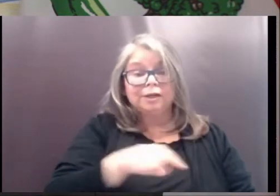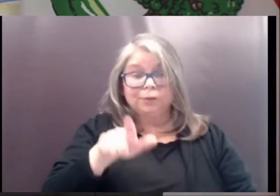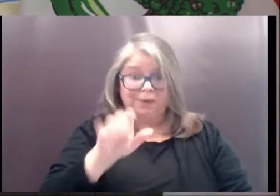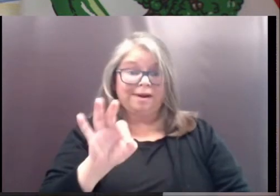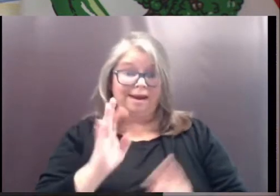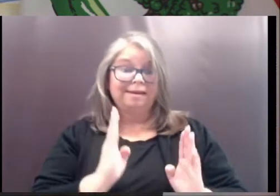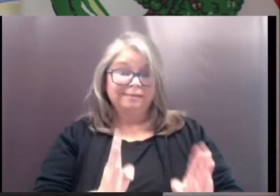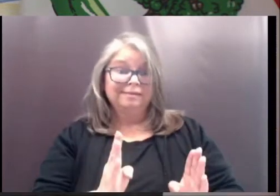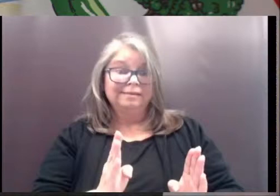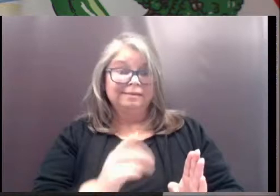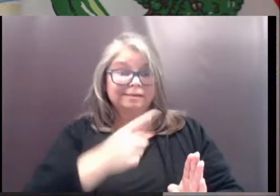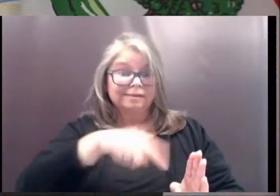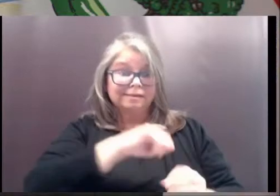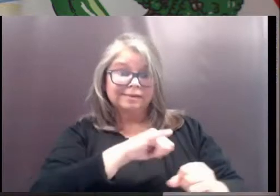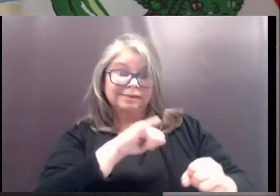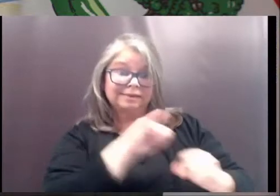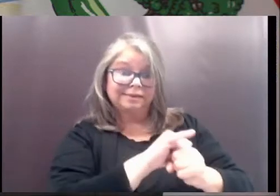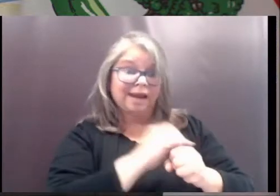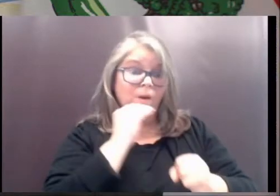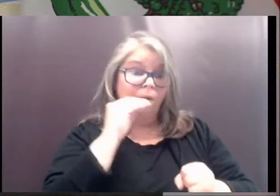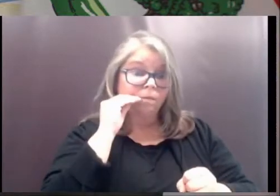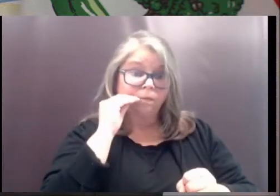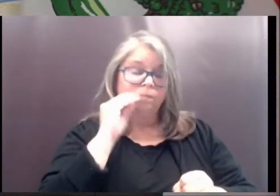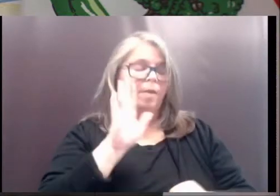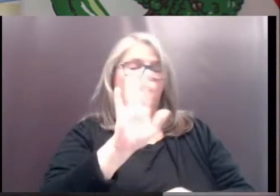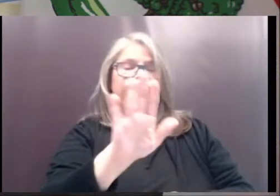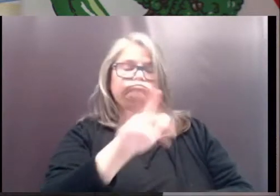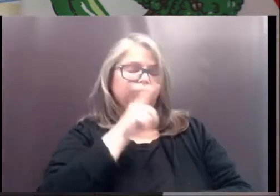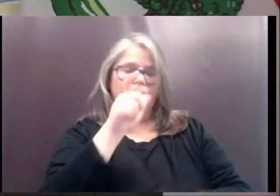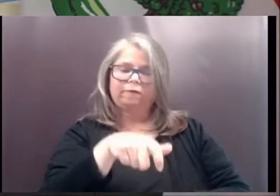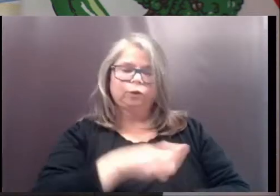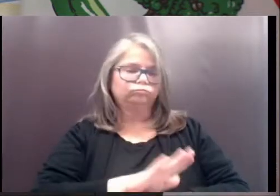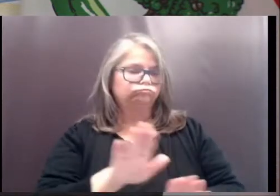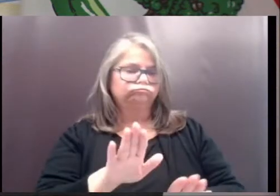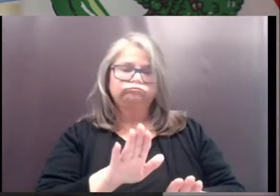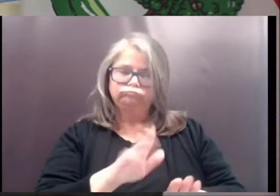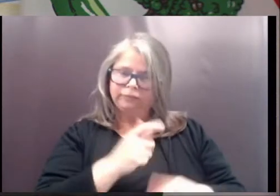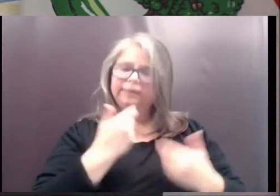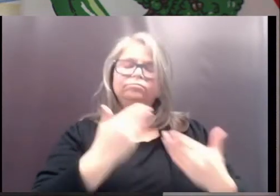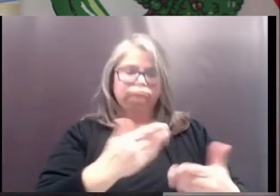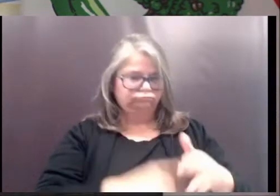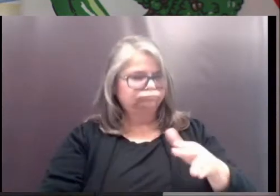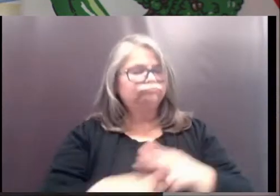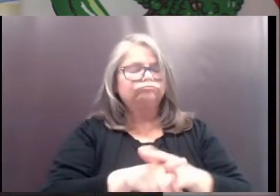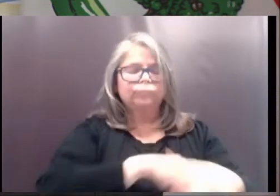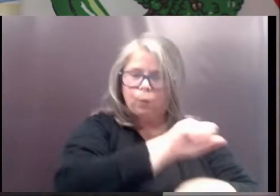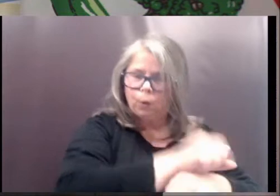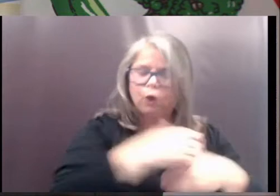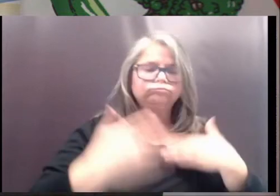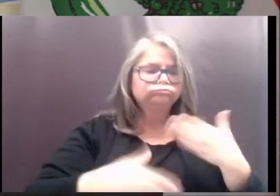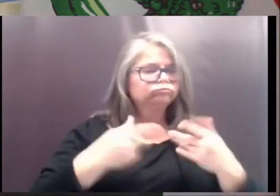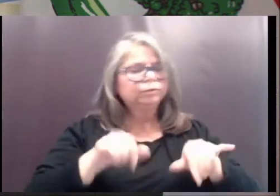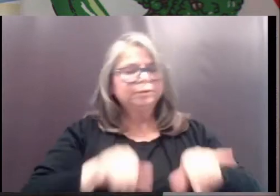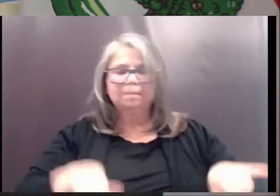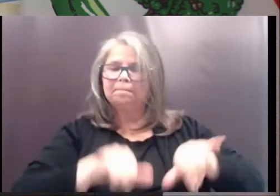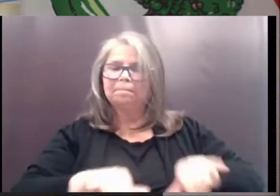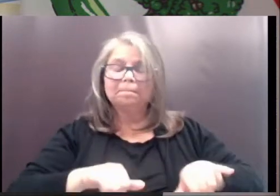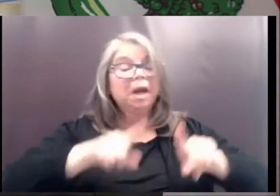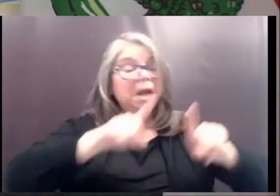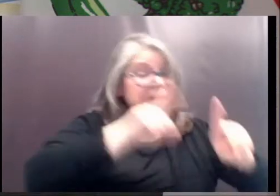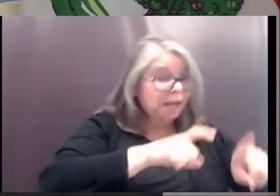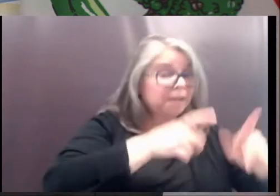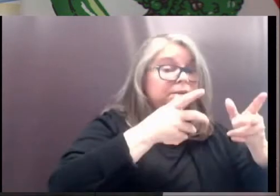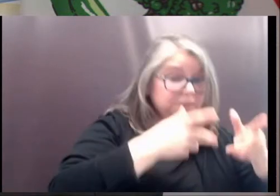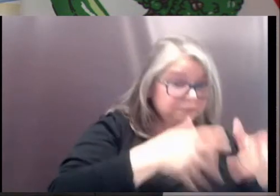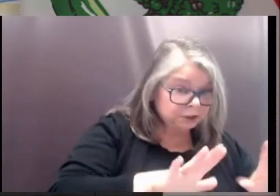from working while awaiting a test. These individuals can attend work before getting a test and after receiving their test